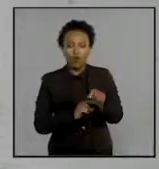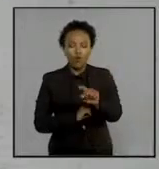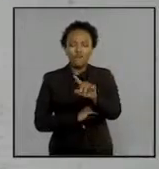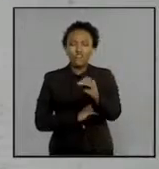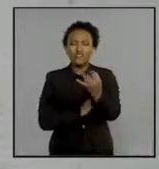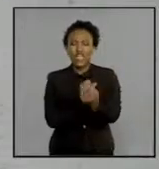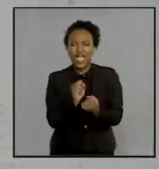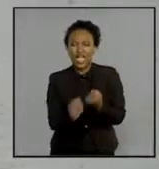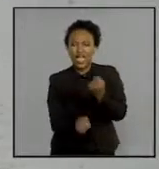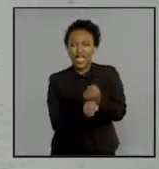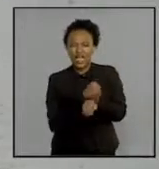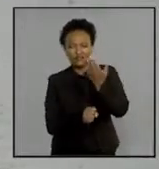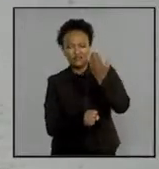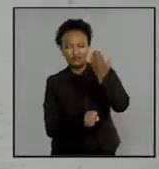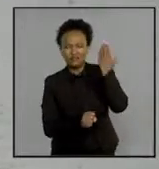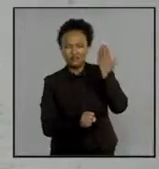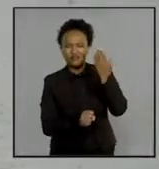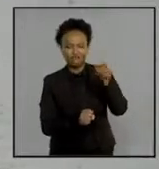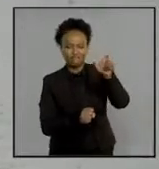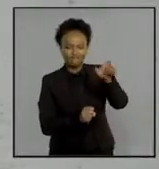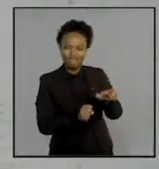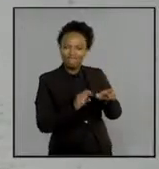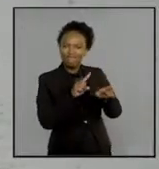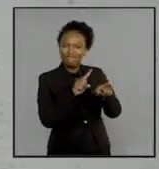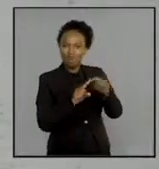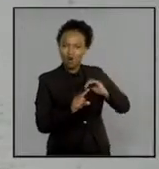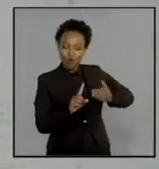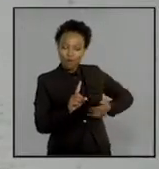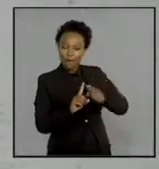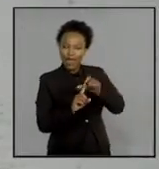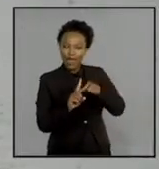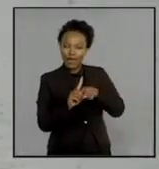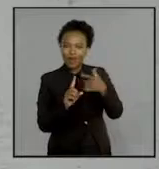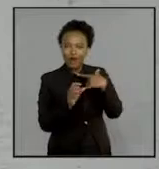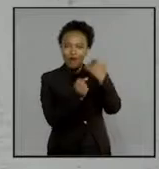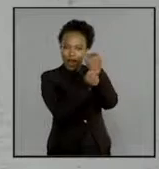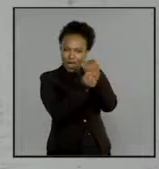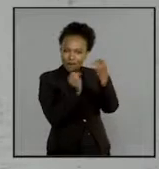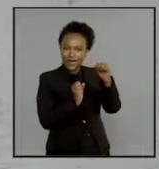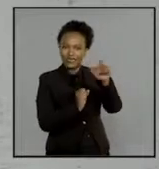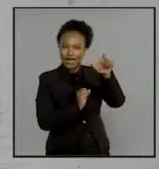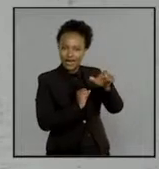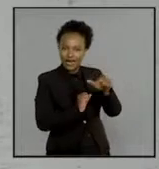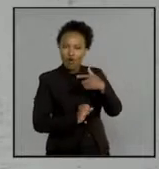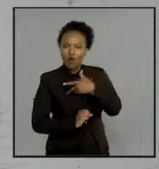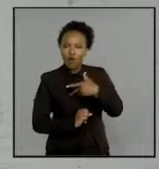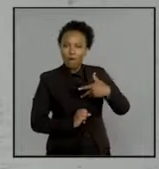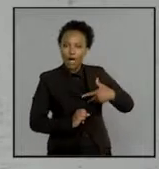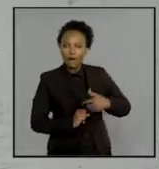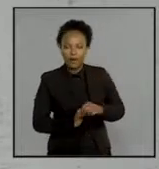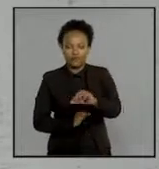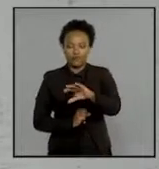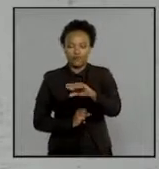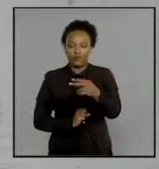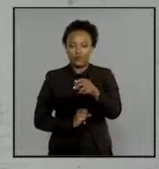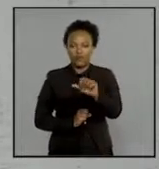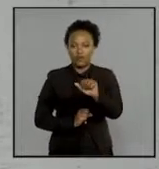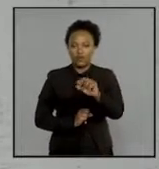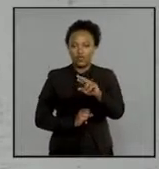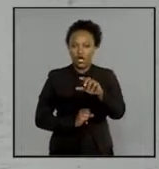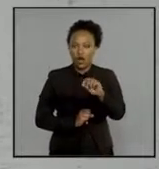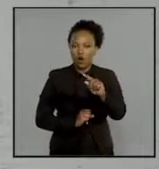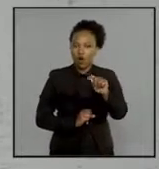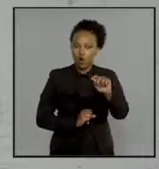150 years ago, the African soil gave birth to the matriarch, the liberation struggle icon, Umama Charlotte